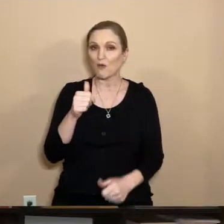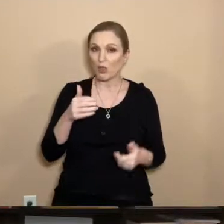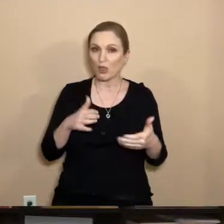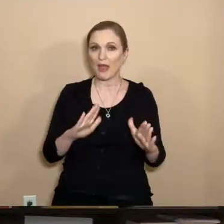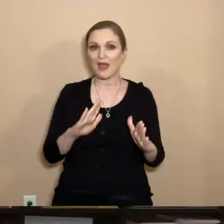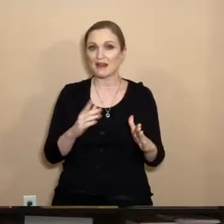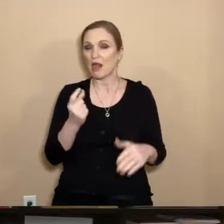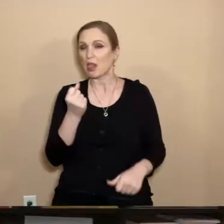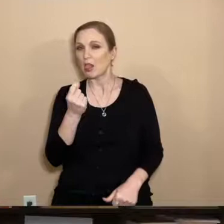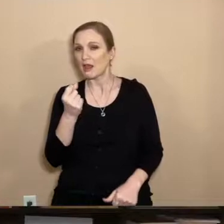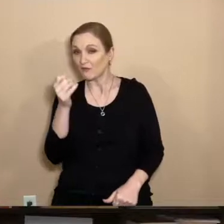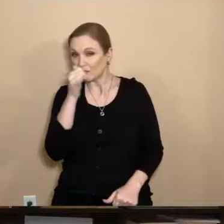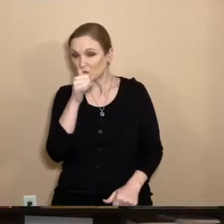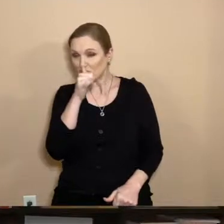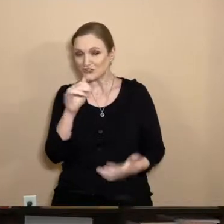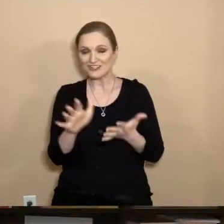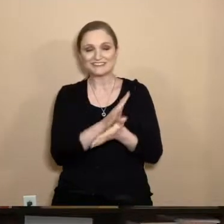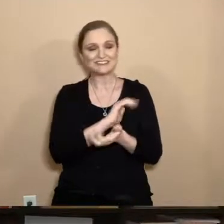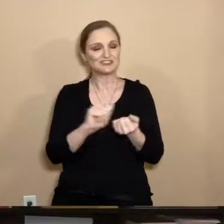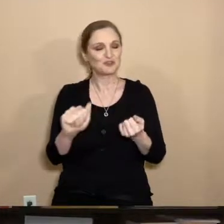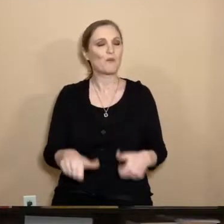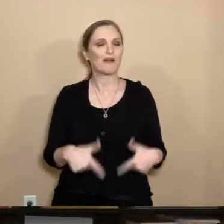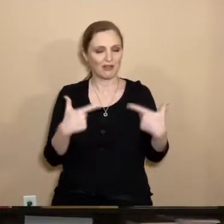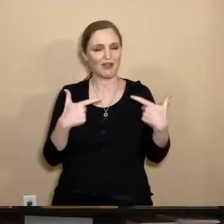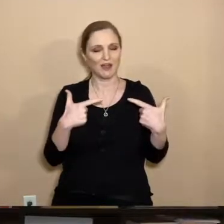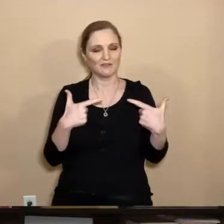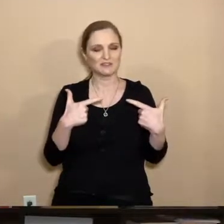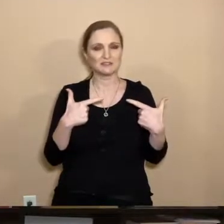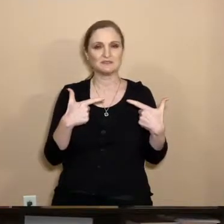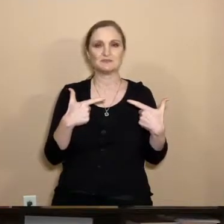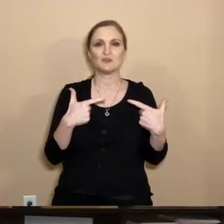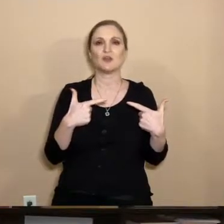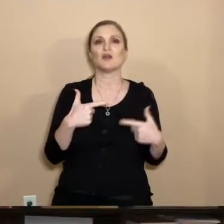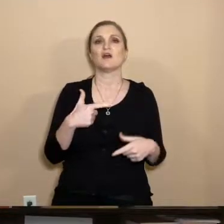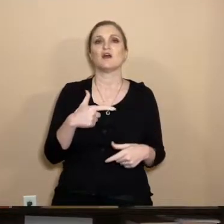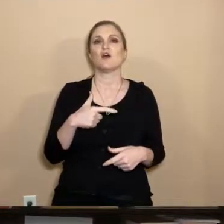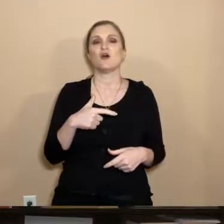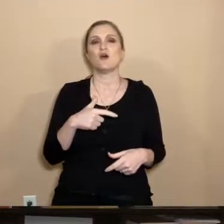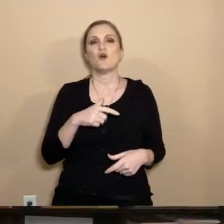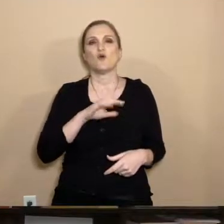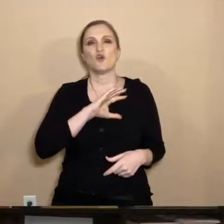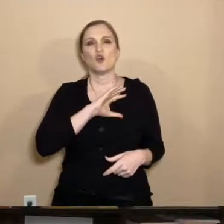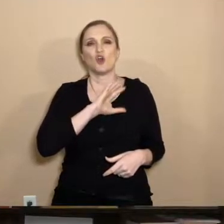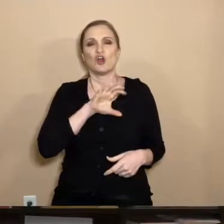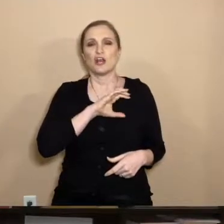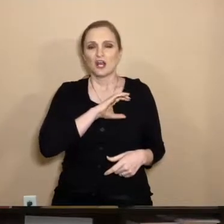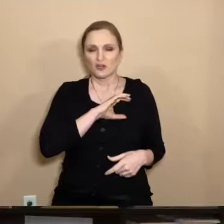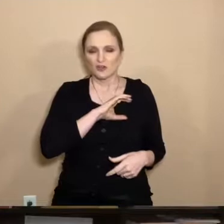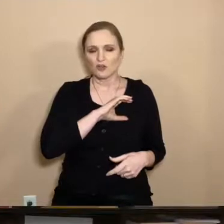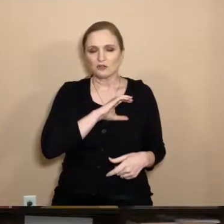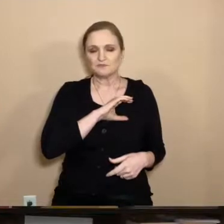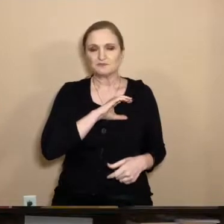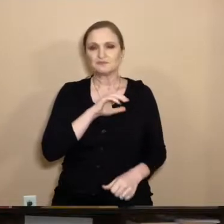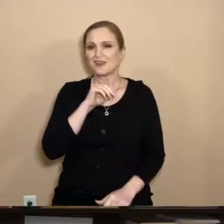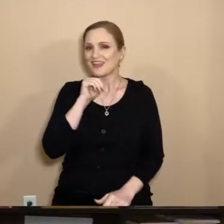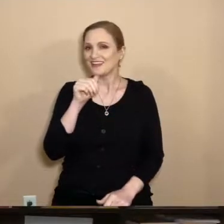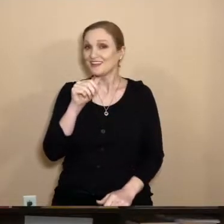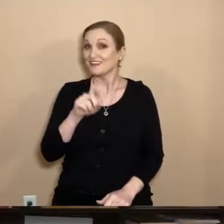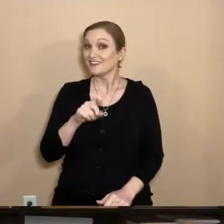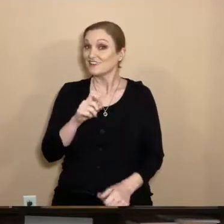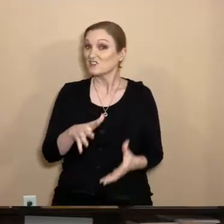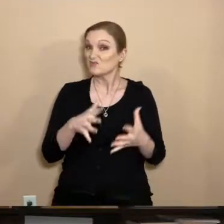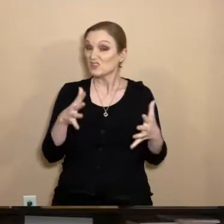a little foolishness destroy our lives, destroy our reputation, destroy our influence. That it doesn't take